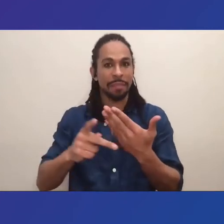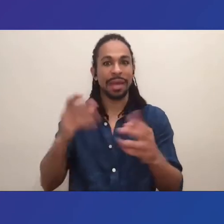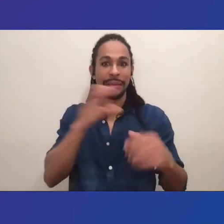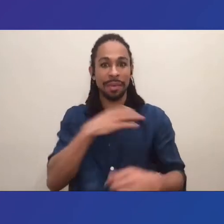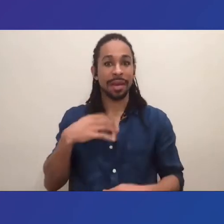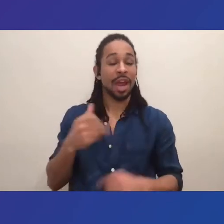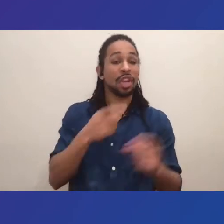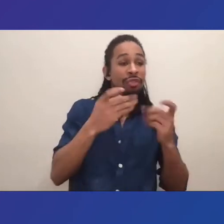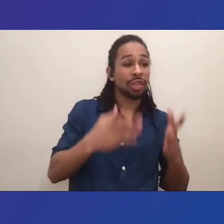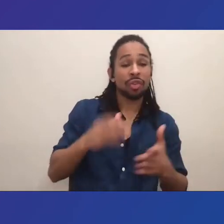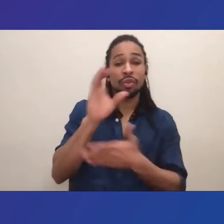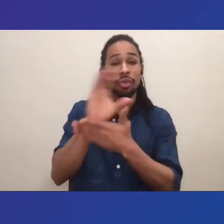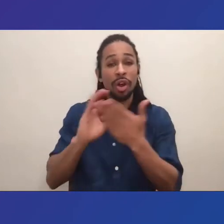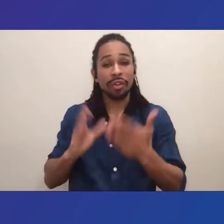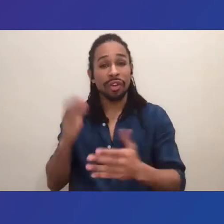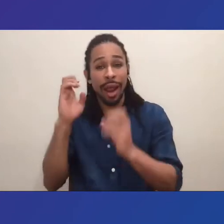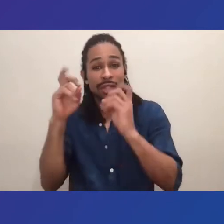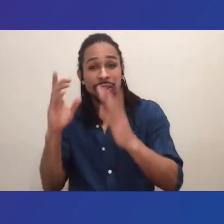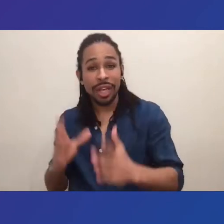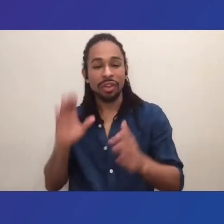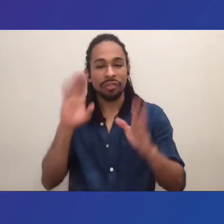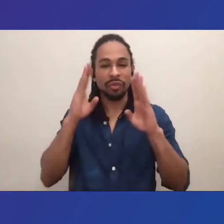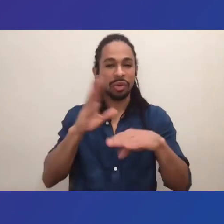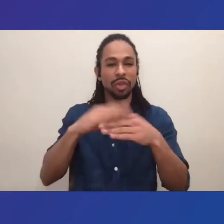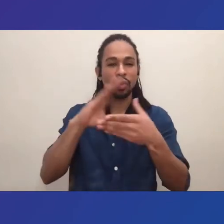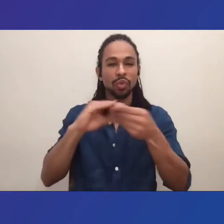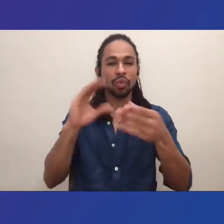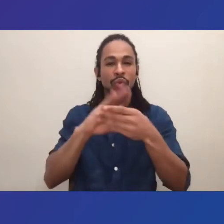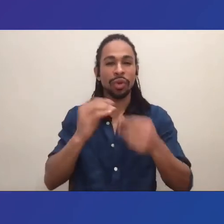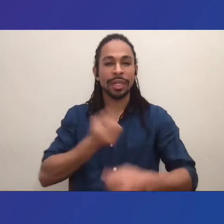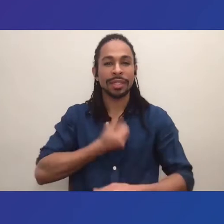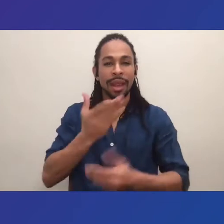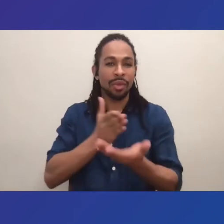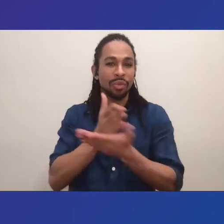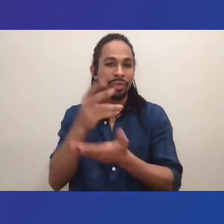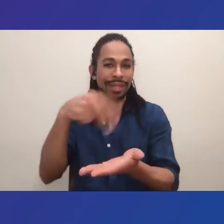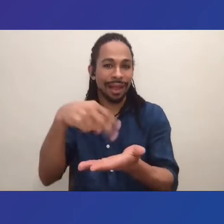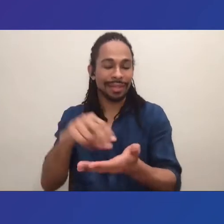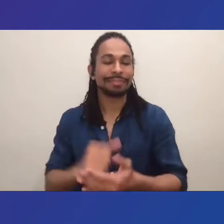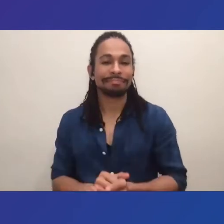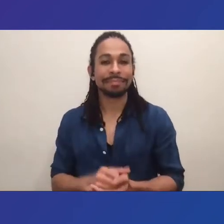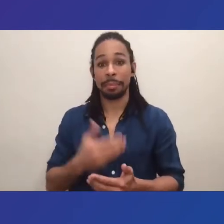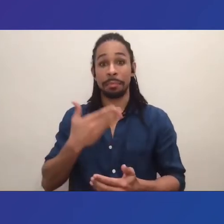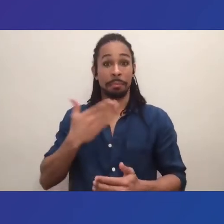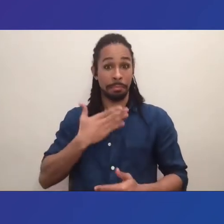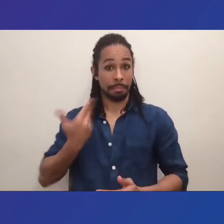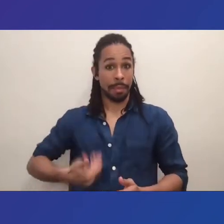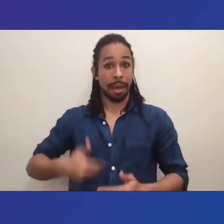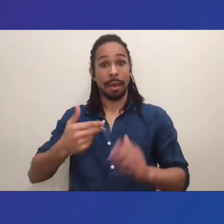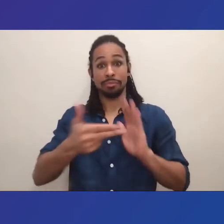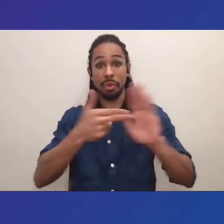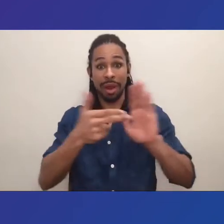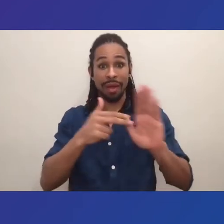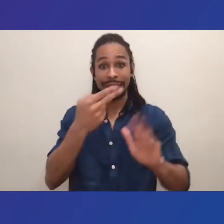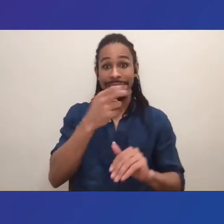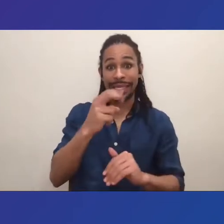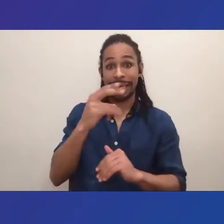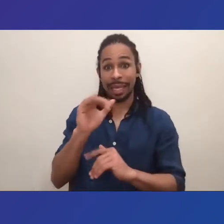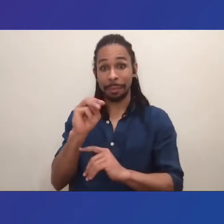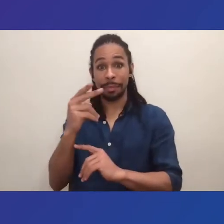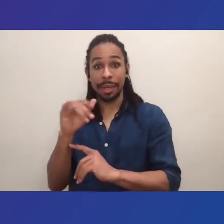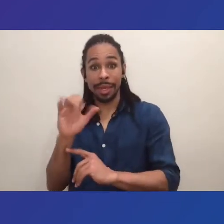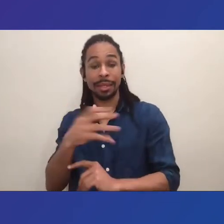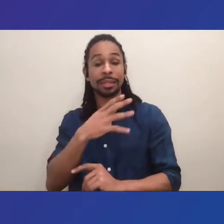educator focused primarily on storytelling through dance. My pronouns are he, him, his, and I identify as